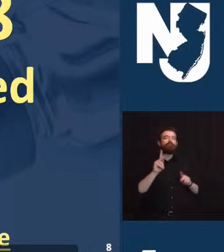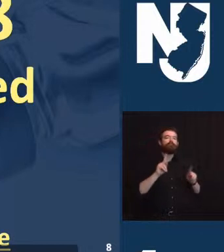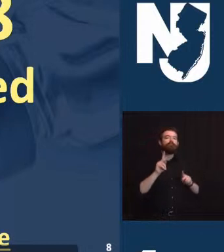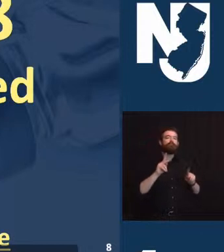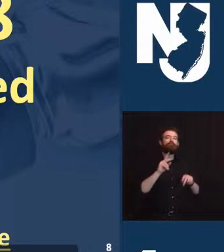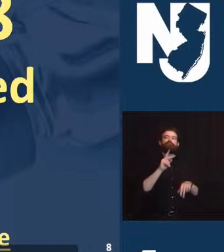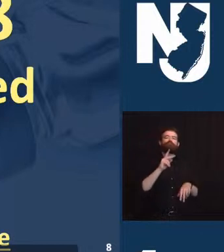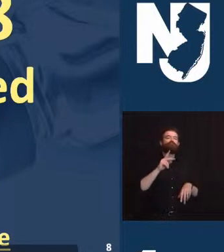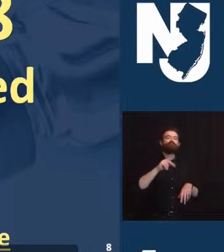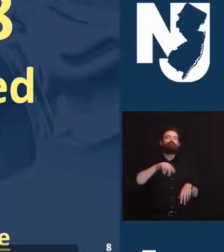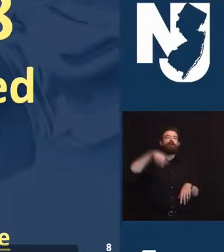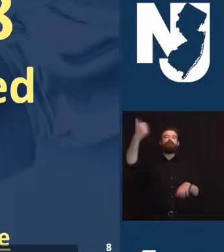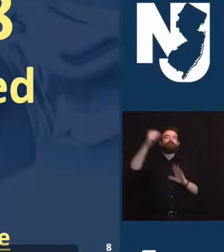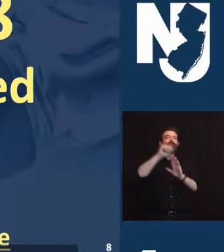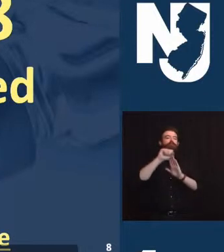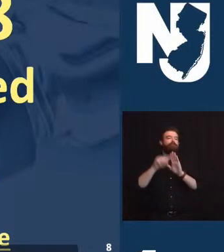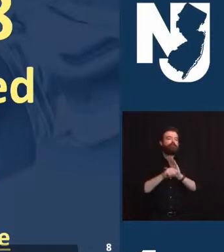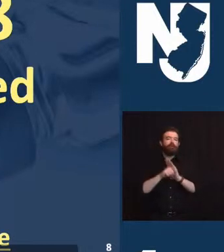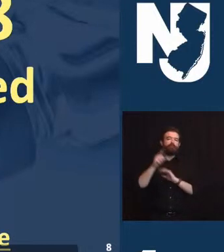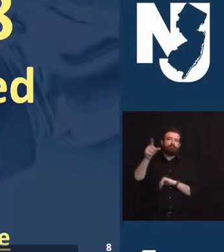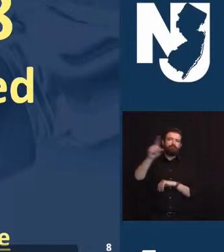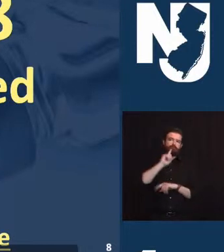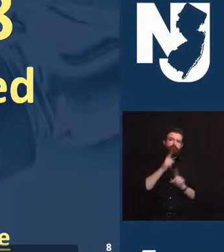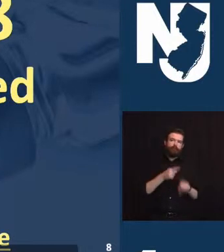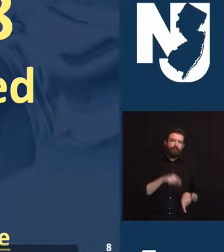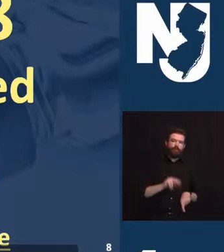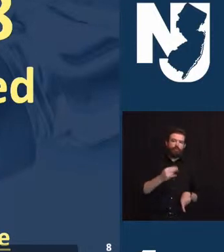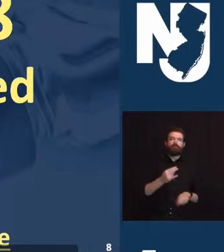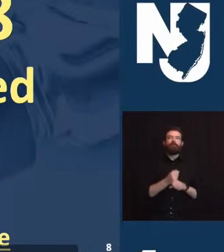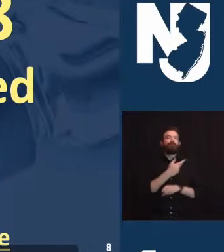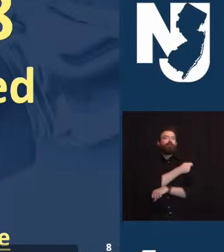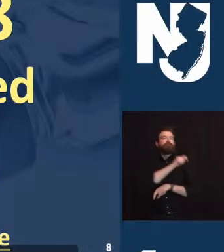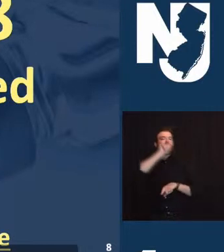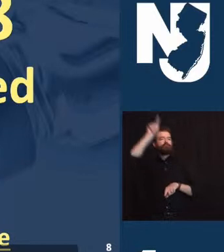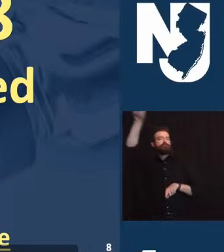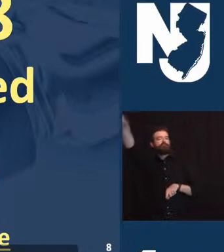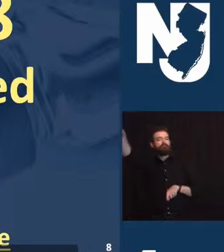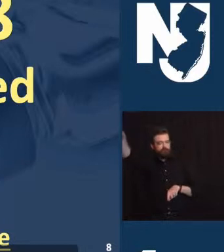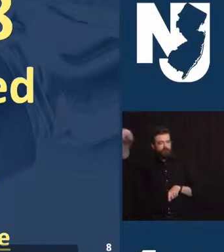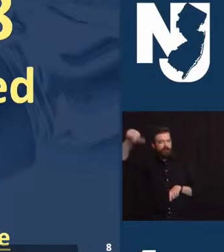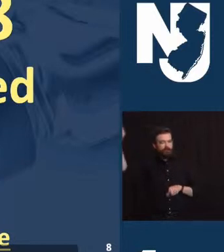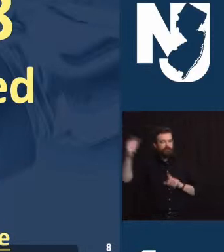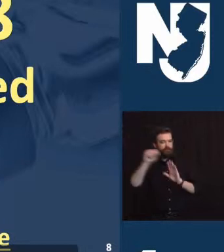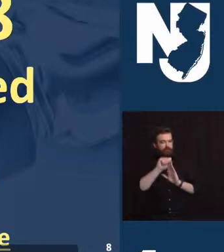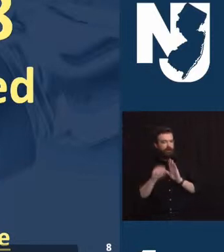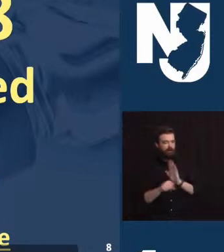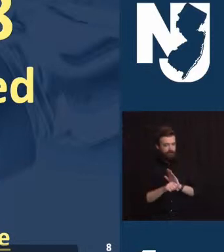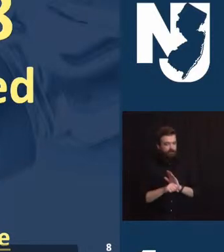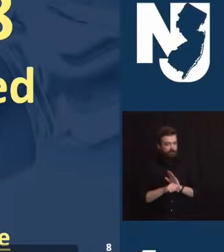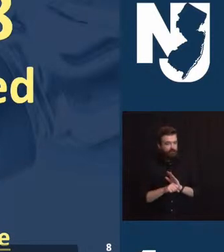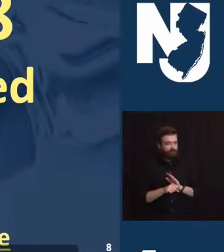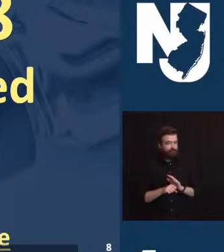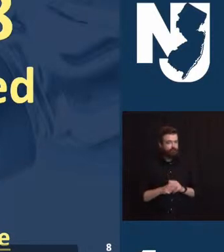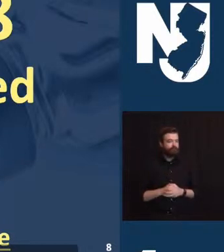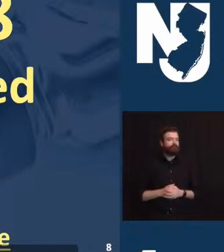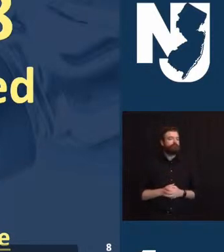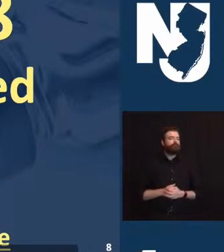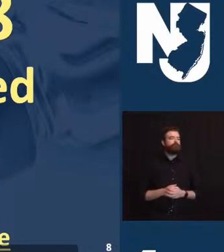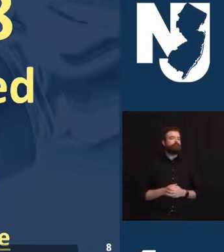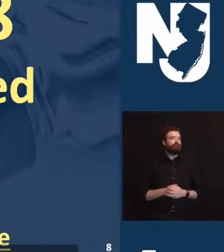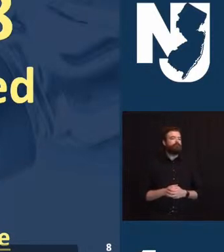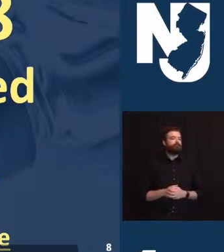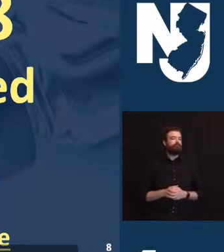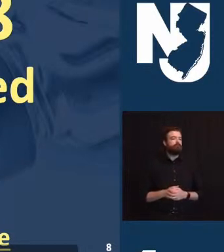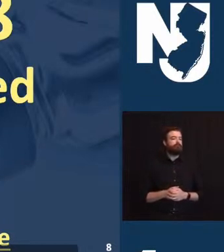other states. And I think, Judy, that's where the CDC gap in their numbers versus ours exists, and that is